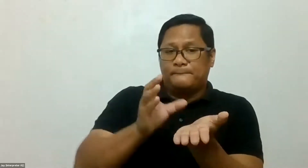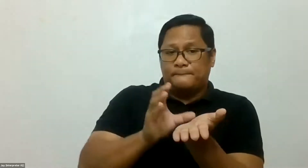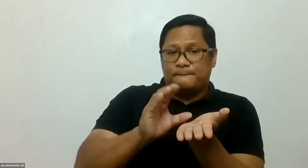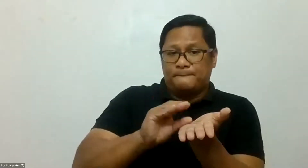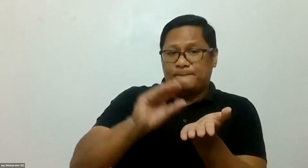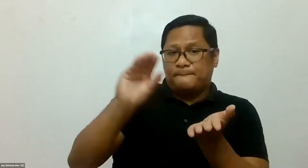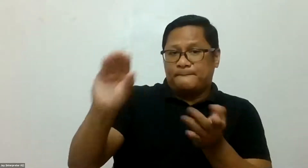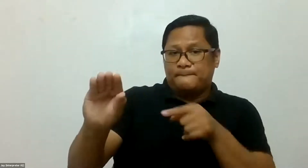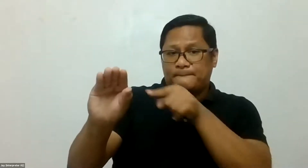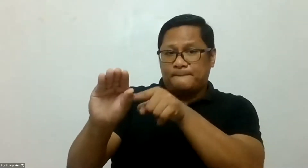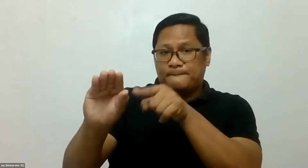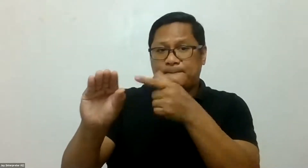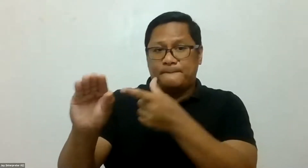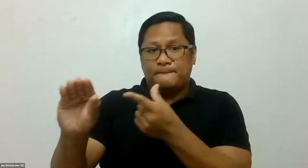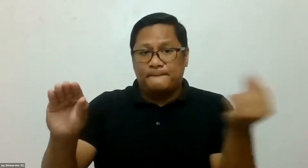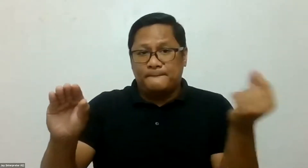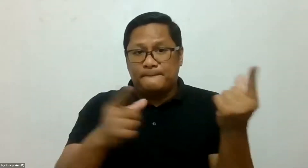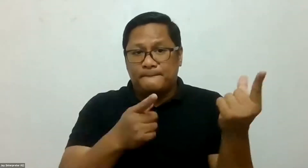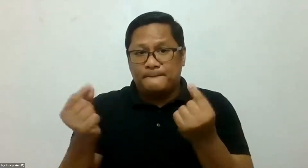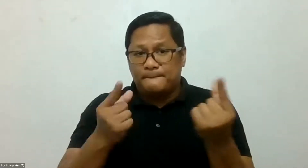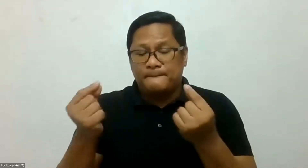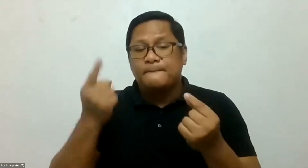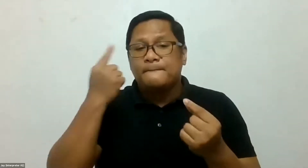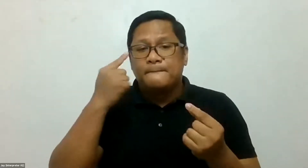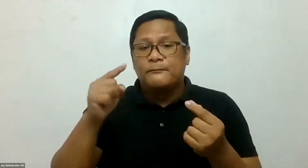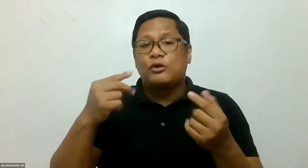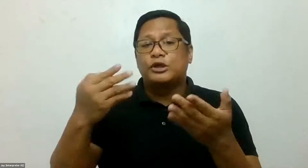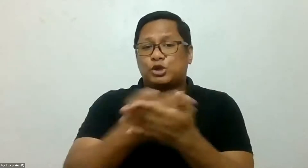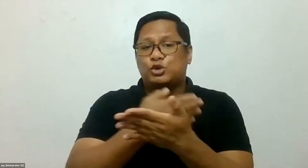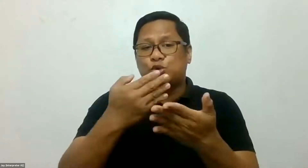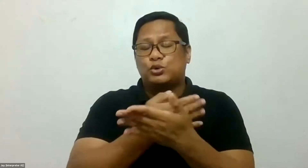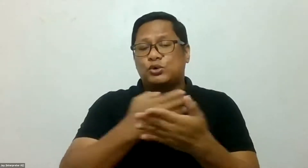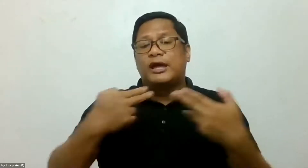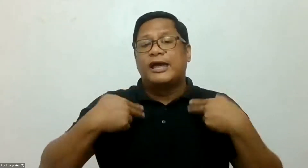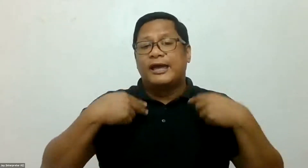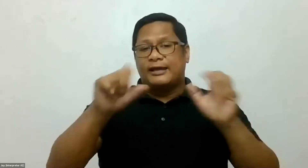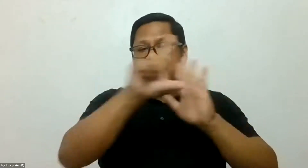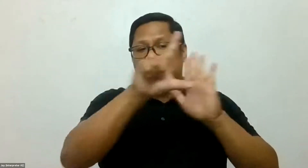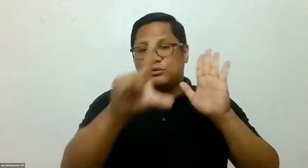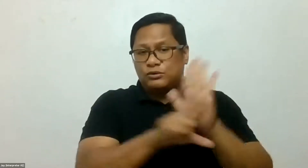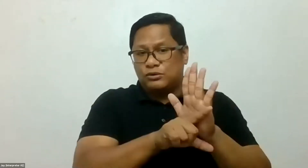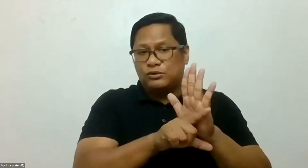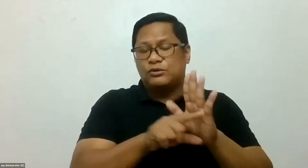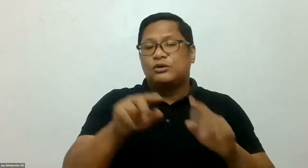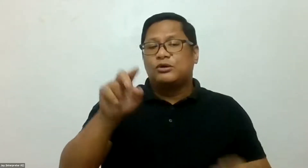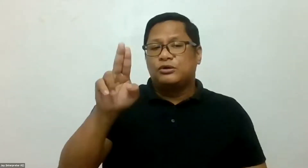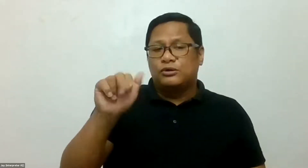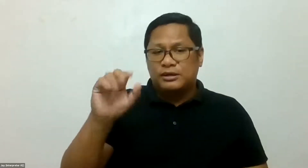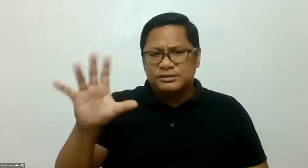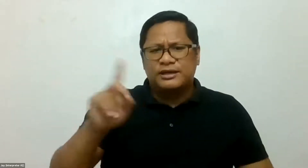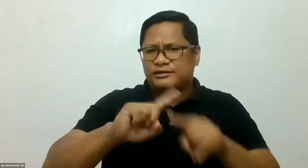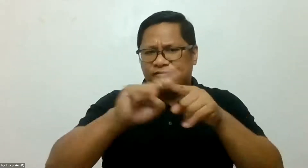for the implementation of the new health laws, which includes UHC, NICC, among